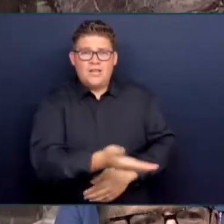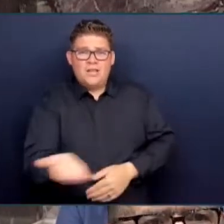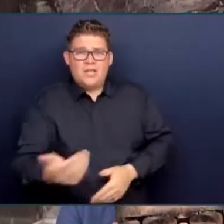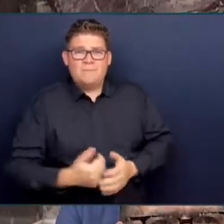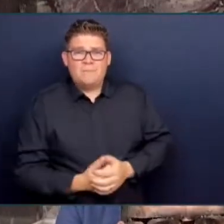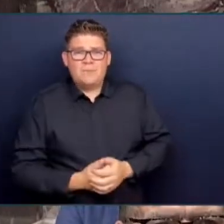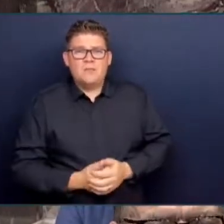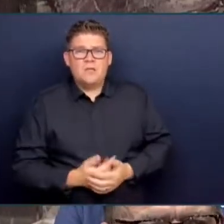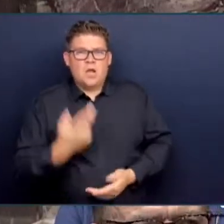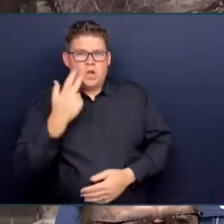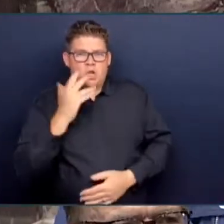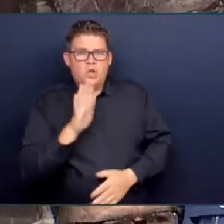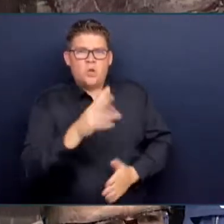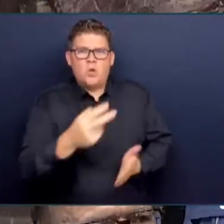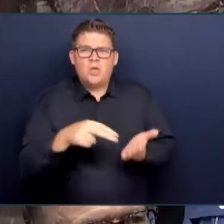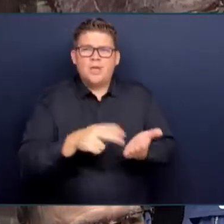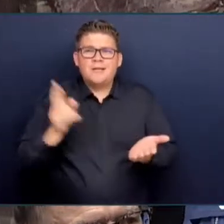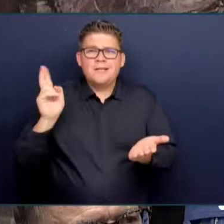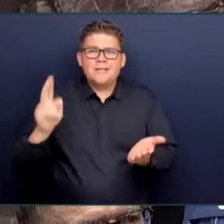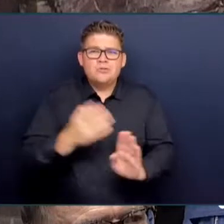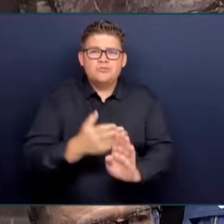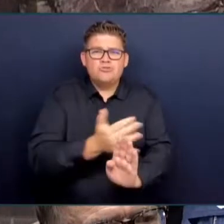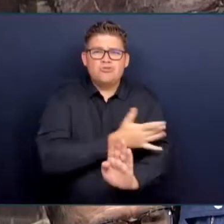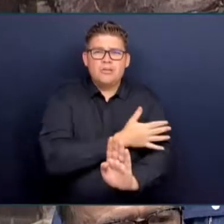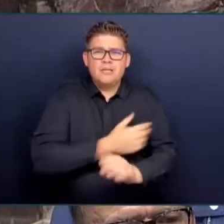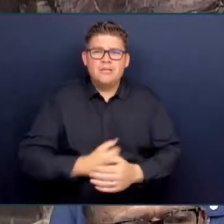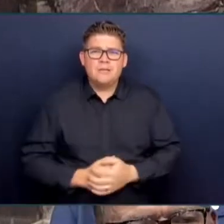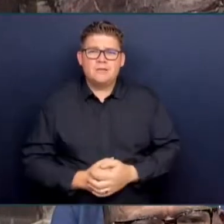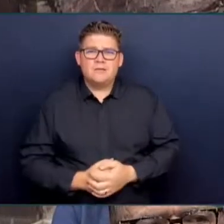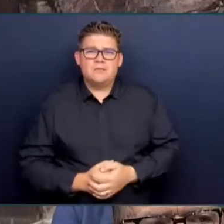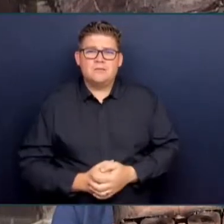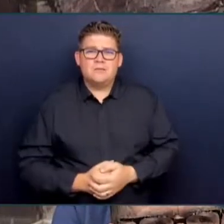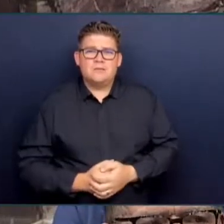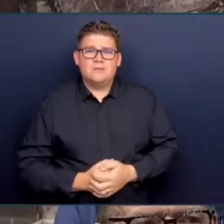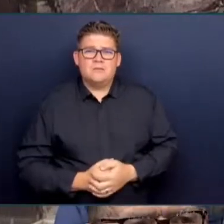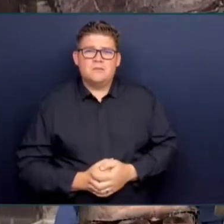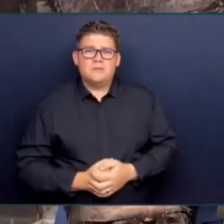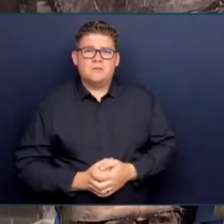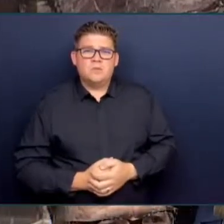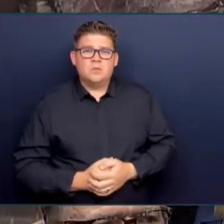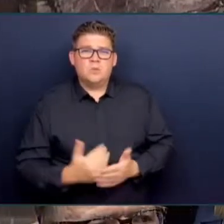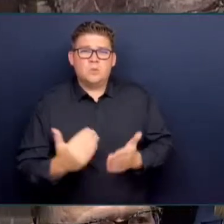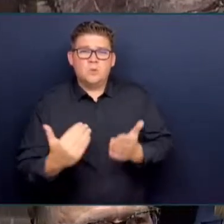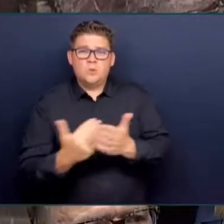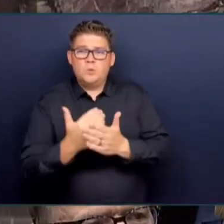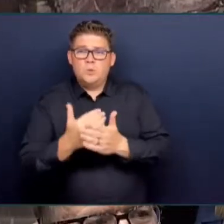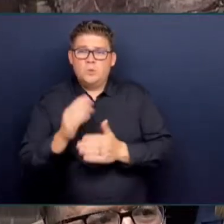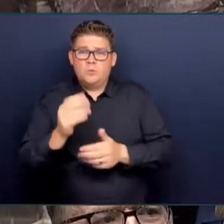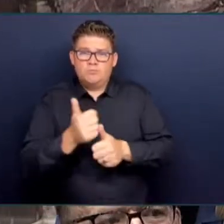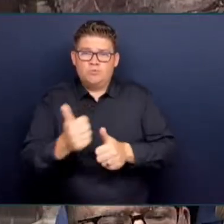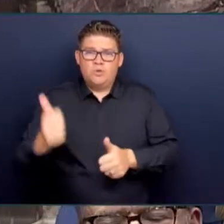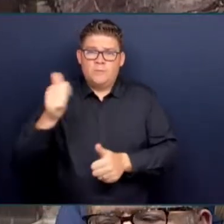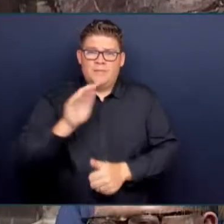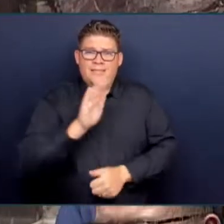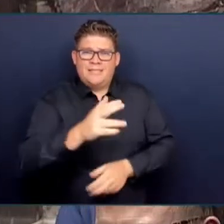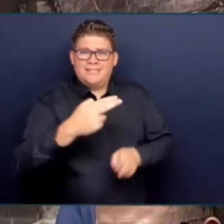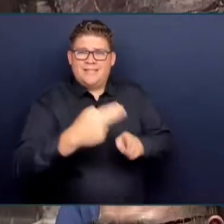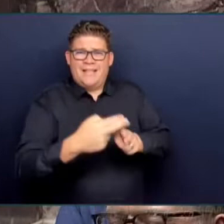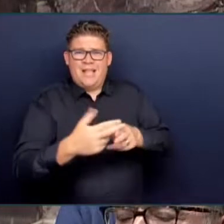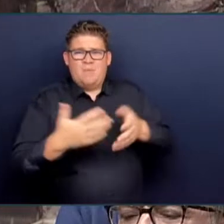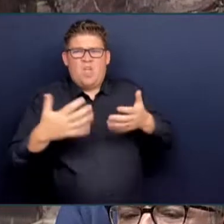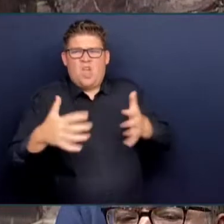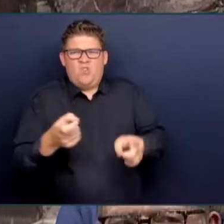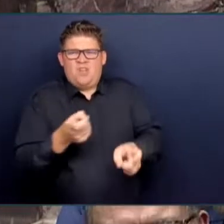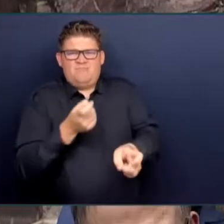this government's watch and the tainted incoming premier, guess what? The biggest decline in housing